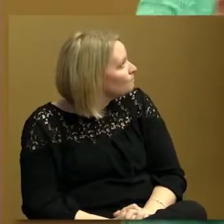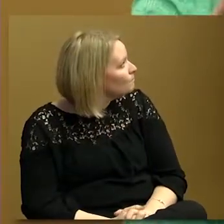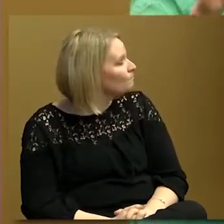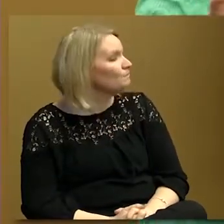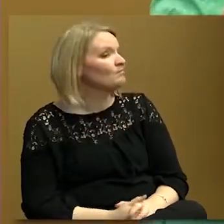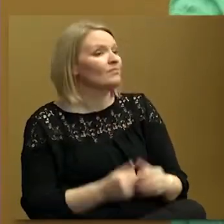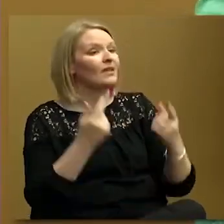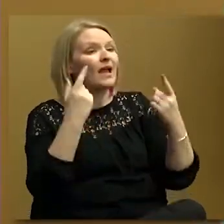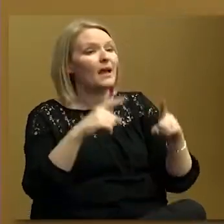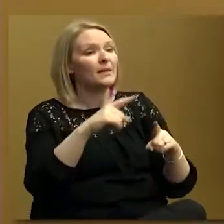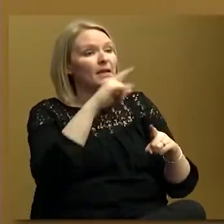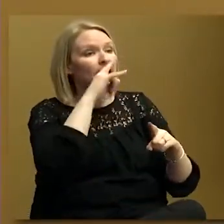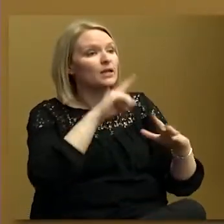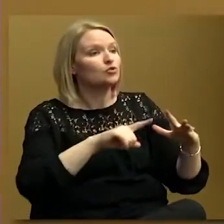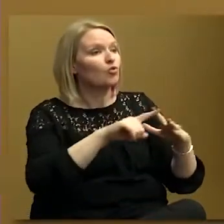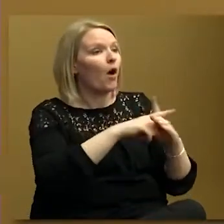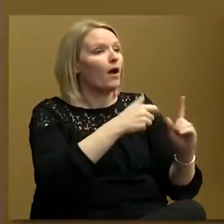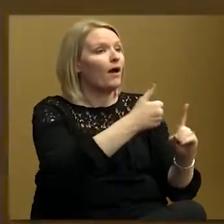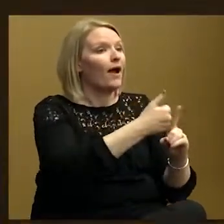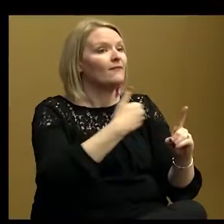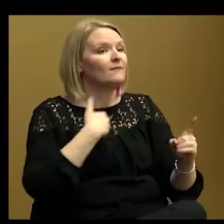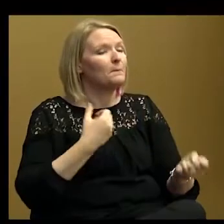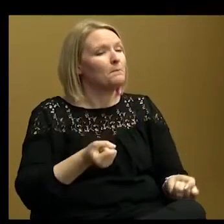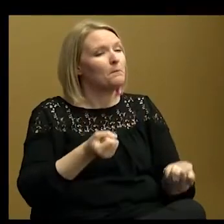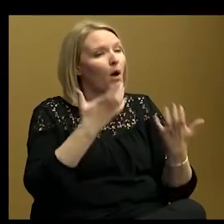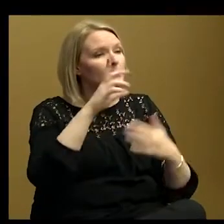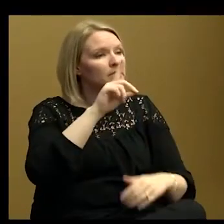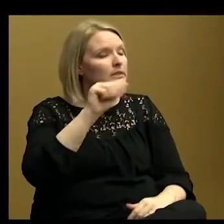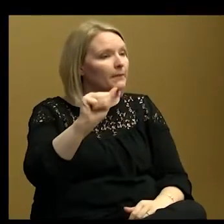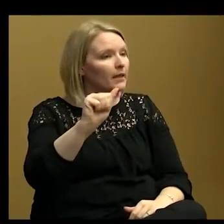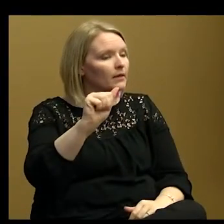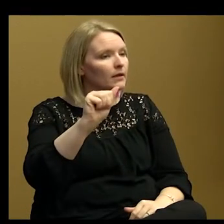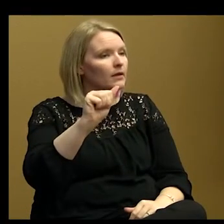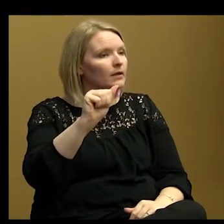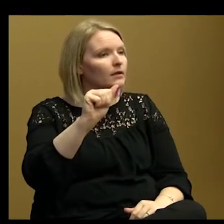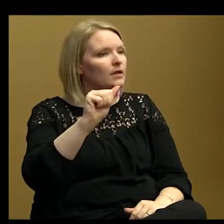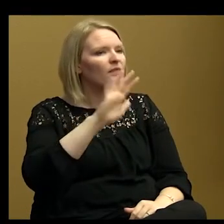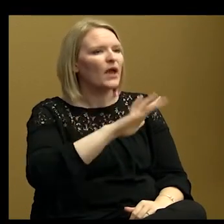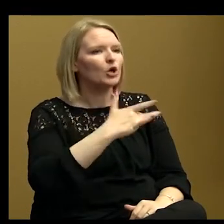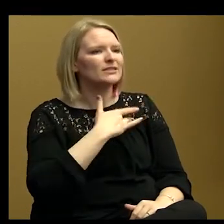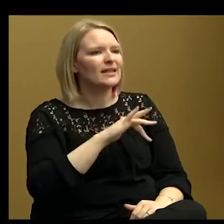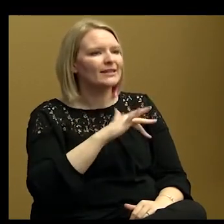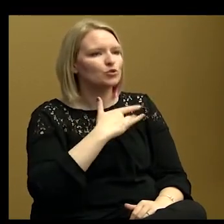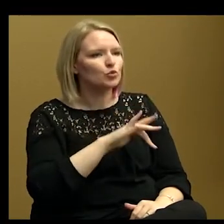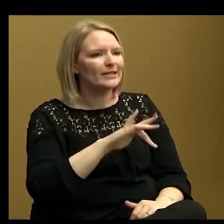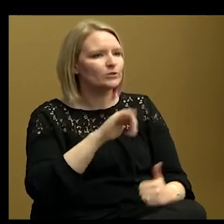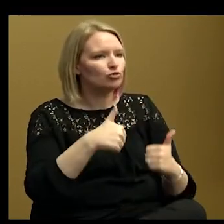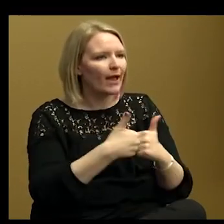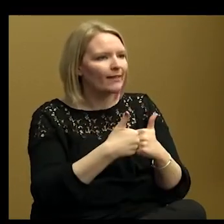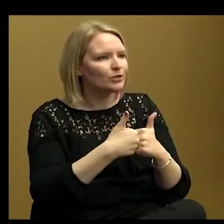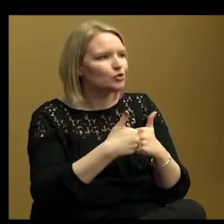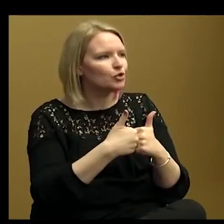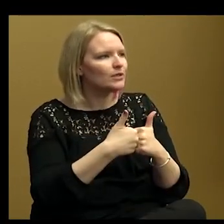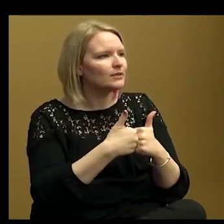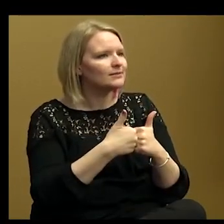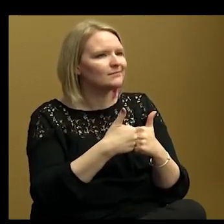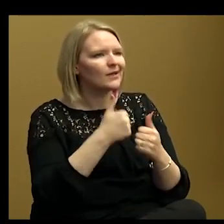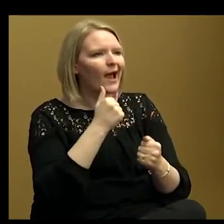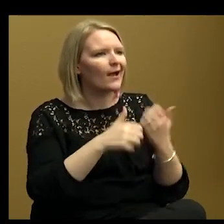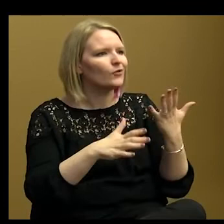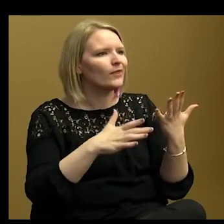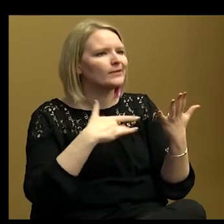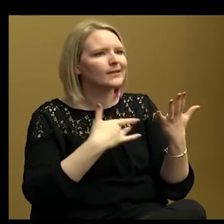have these multiple disabilities, then their sensory challenges kind of turn everything skewed, right?